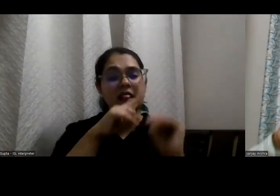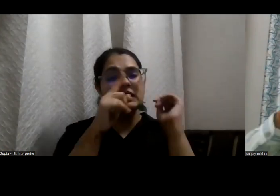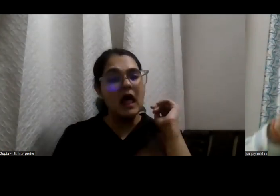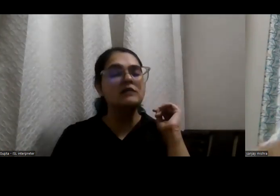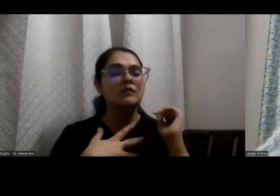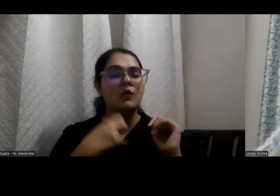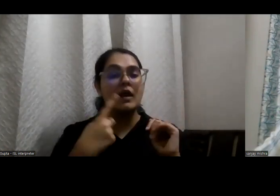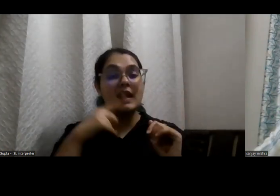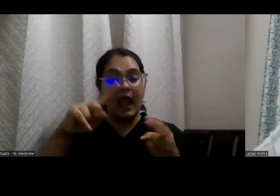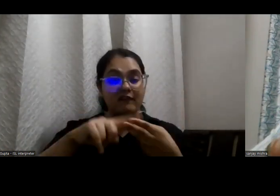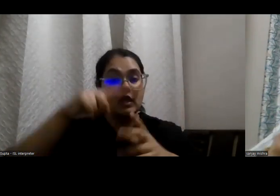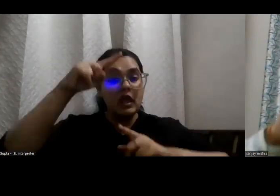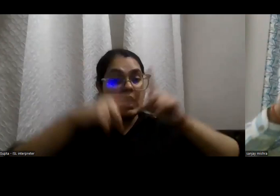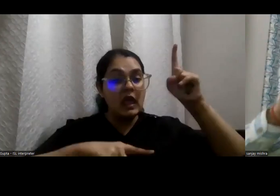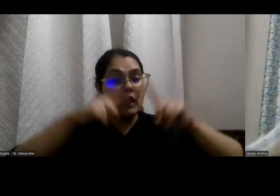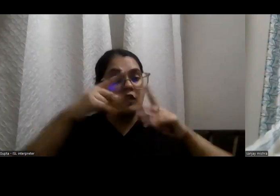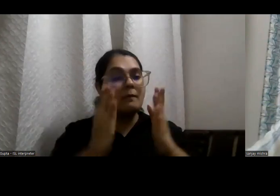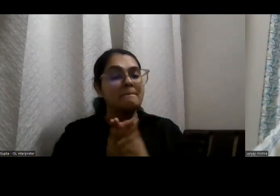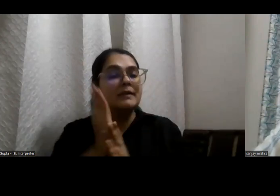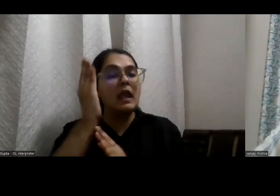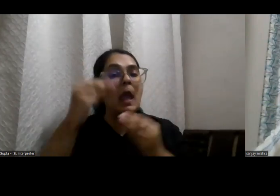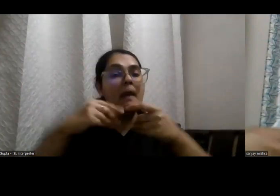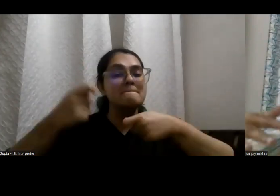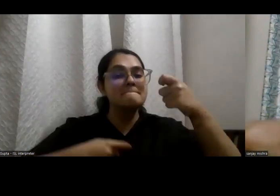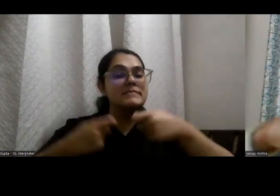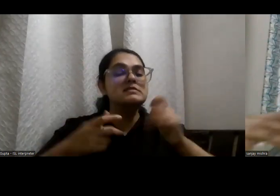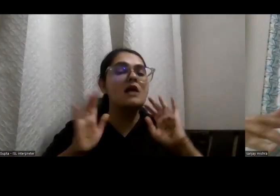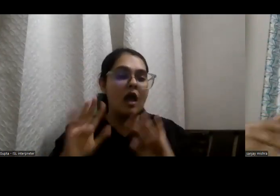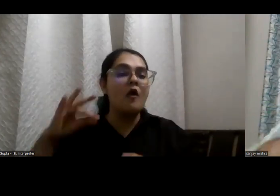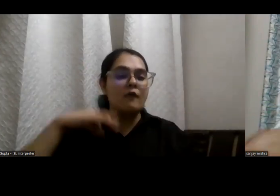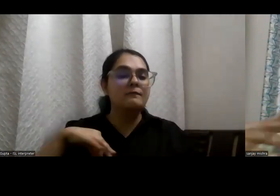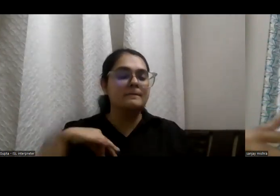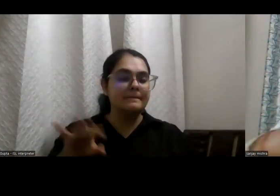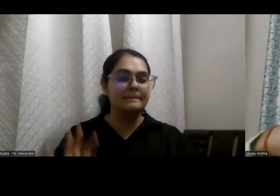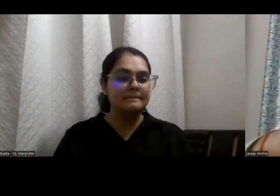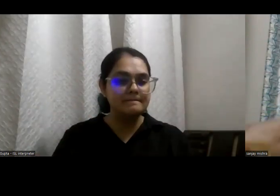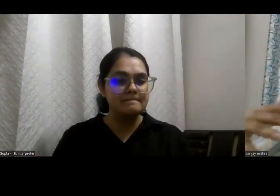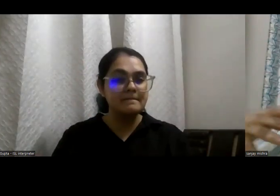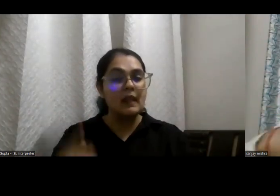makes an economic sense, it makes a business case to have